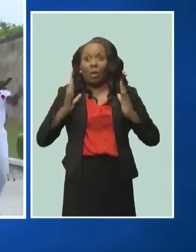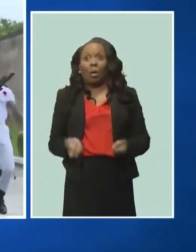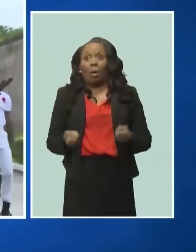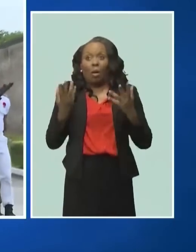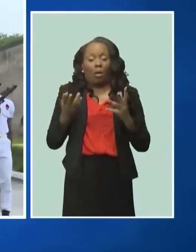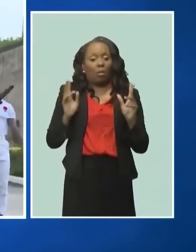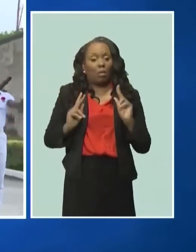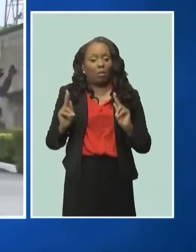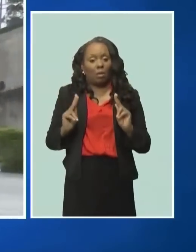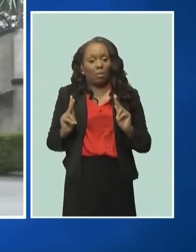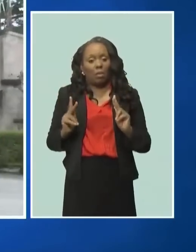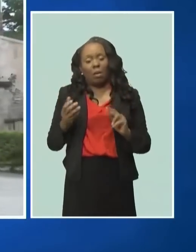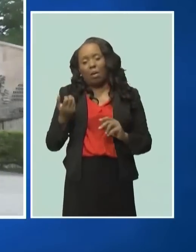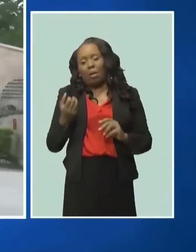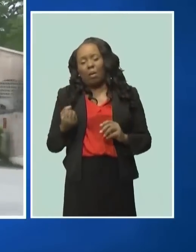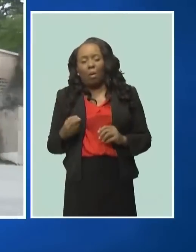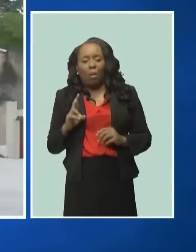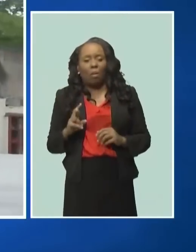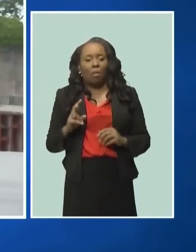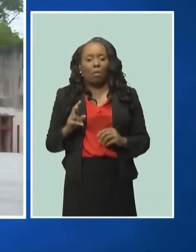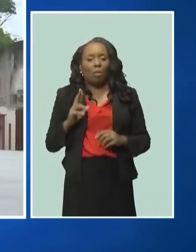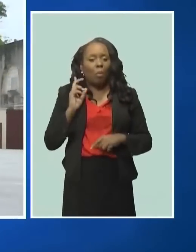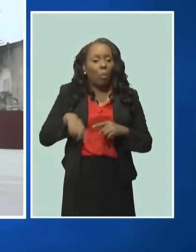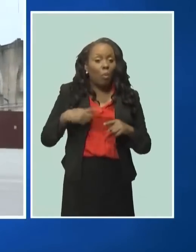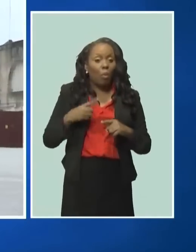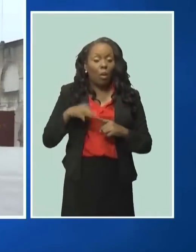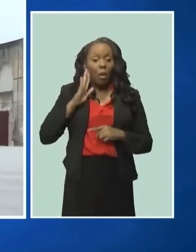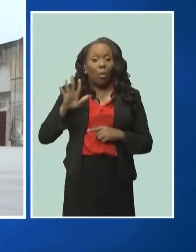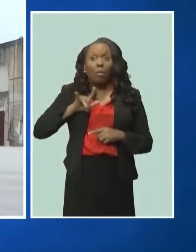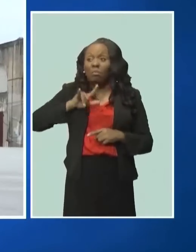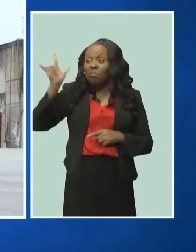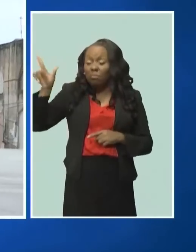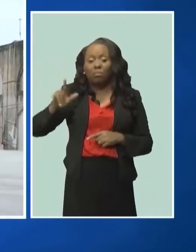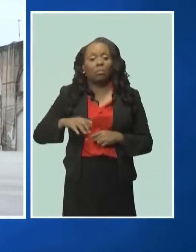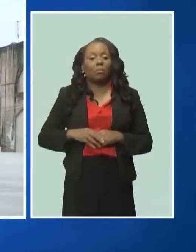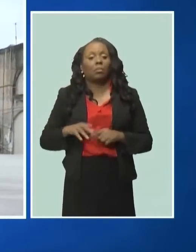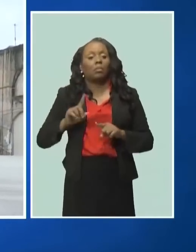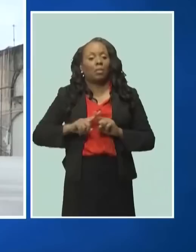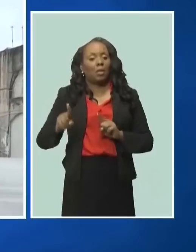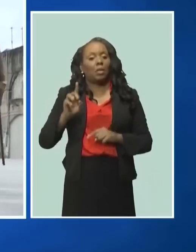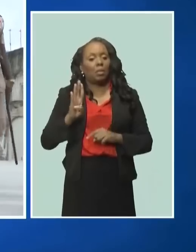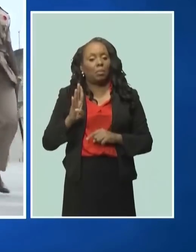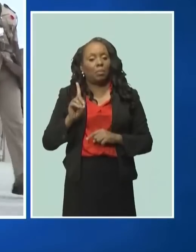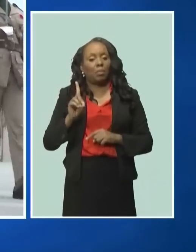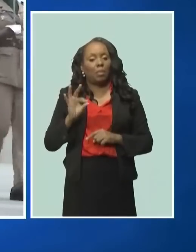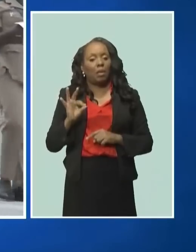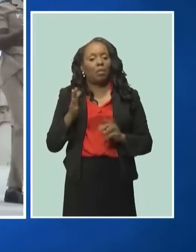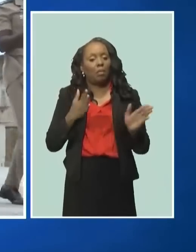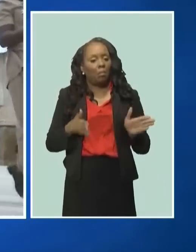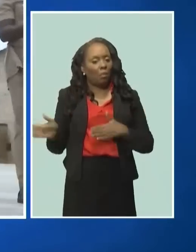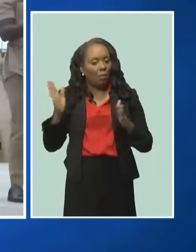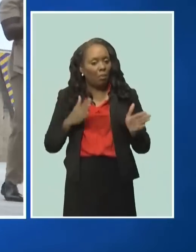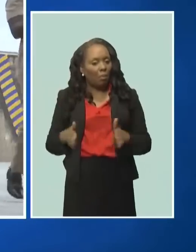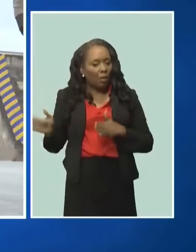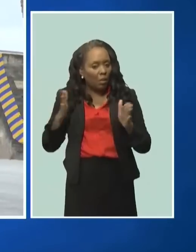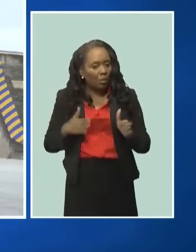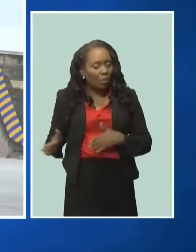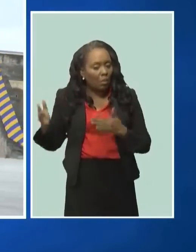say how soon troops will be deployed, Lieutenant Colonel Lovell has revealed that the BDF is in the planning